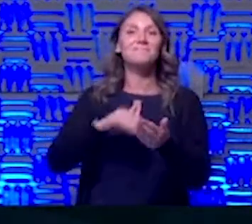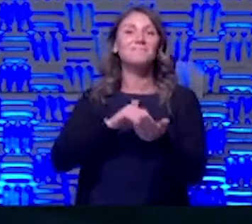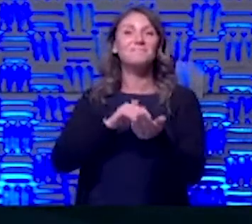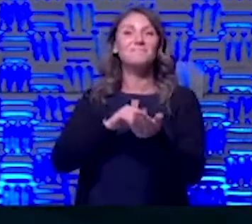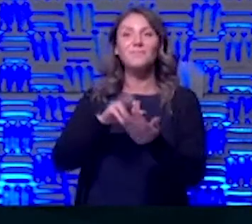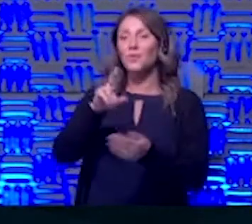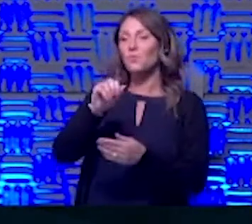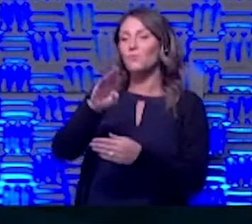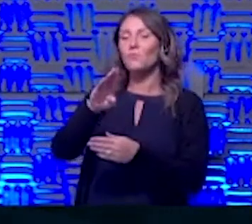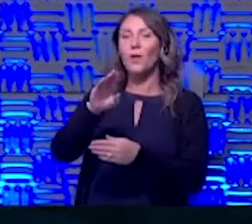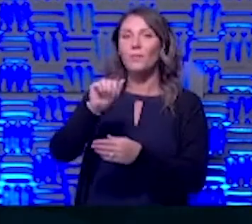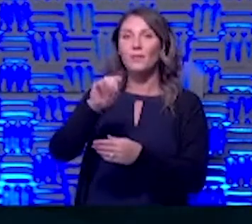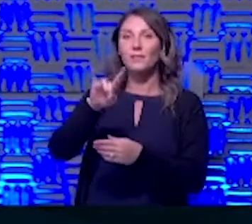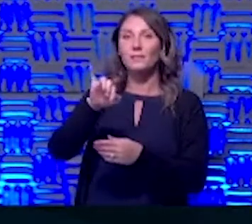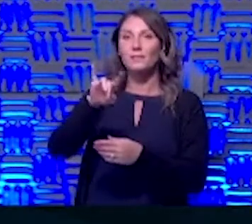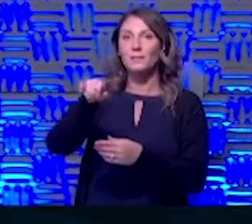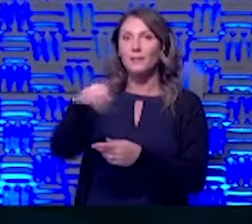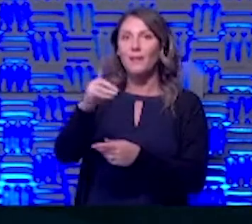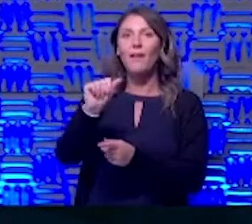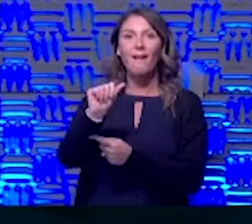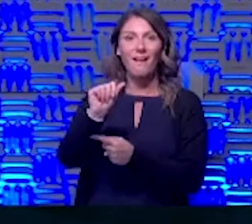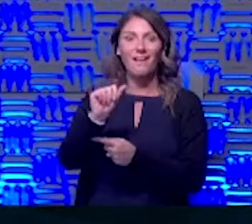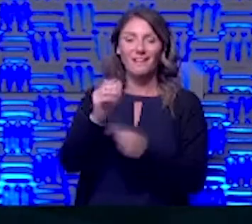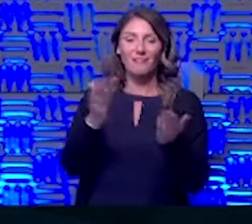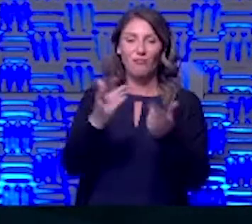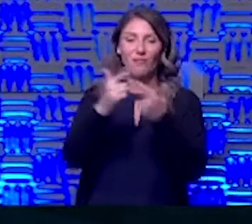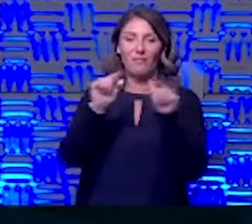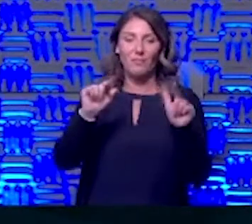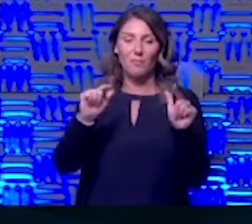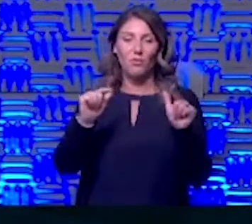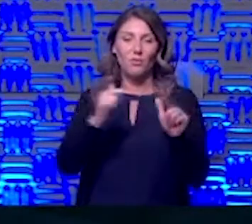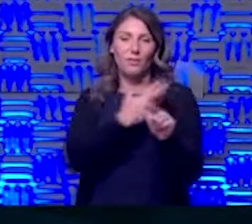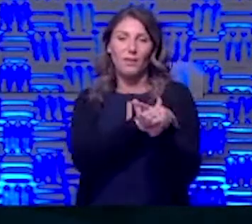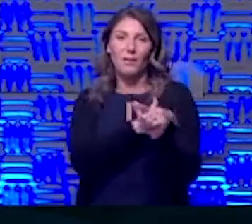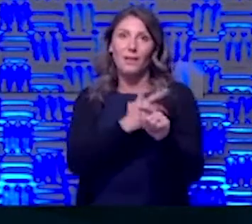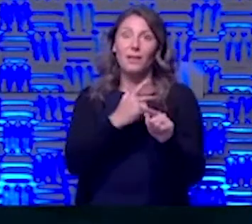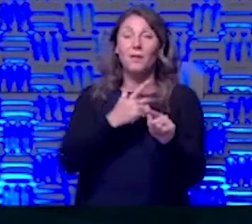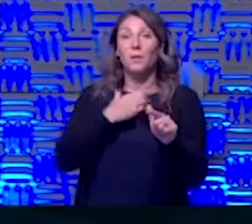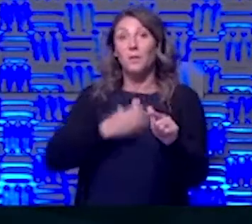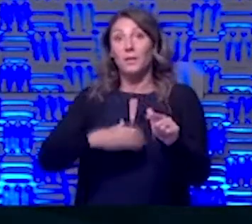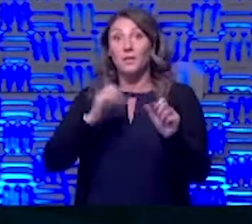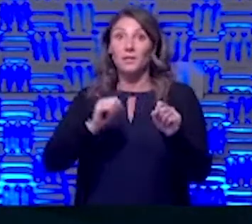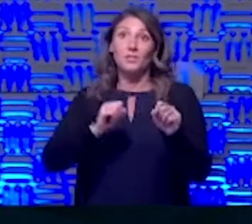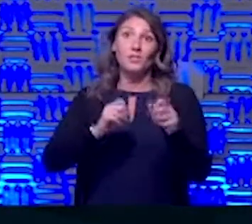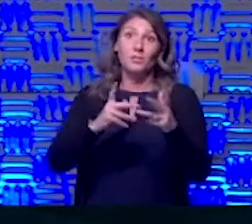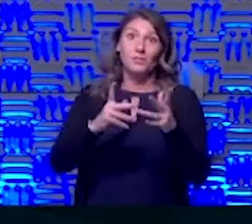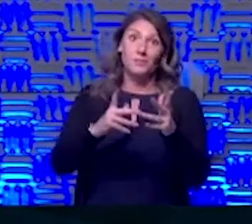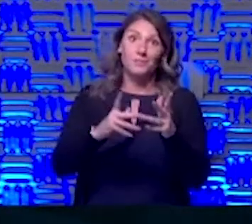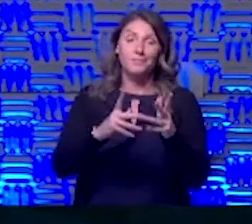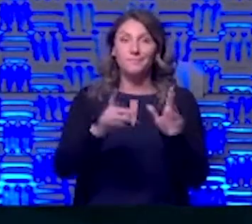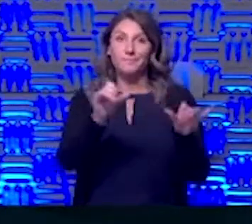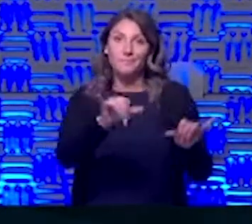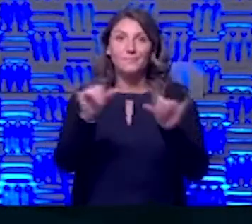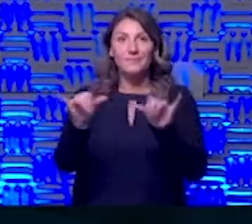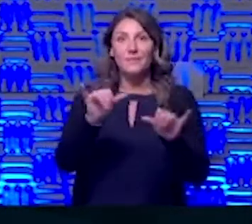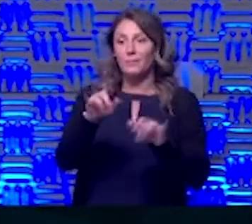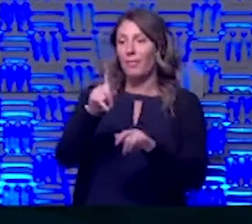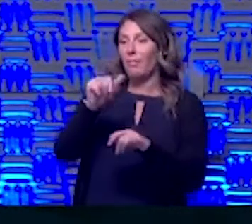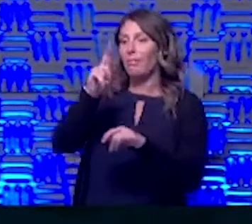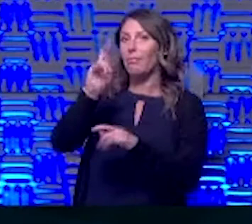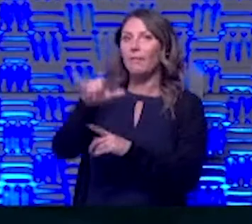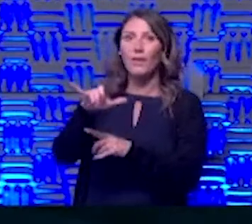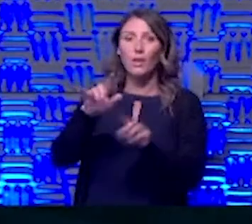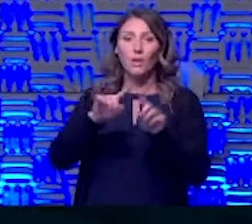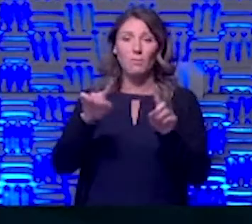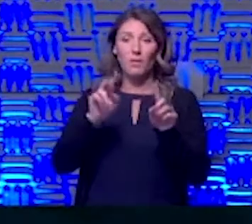at Liberty Hospital. I wish I could echo what Larry is experiencing there, but unfortunately here